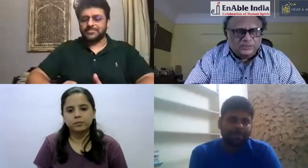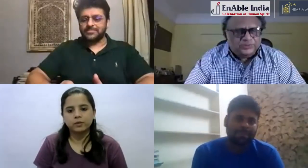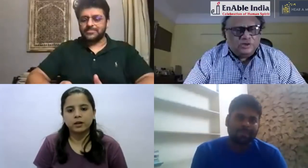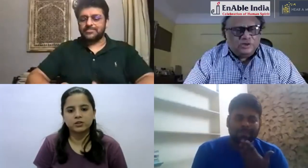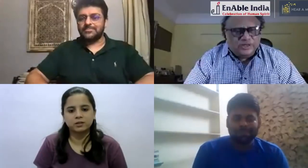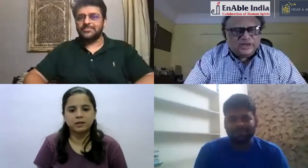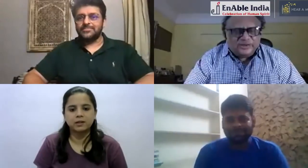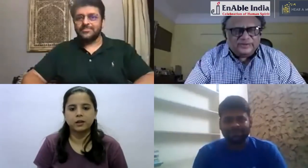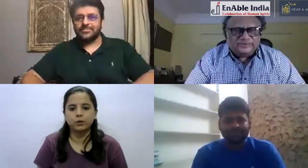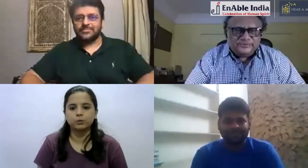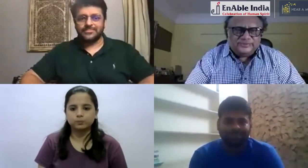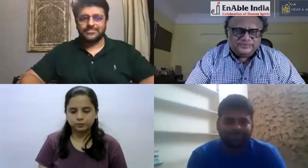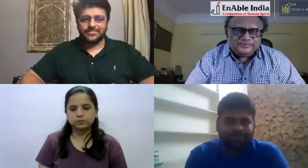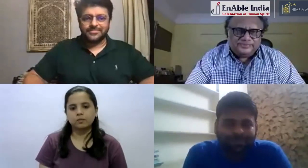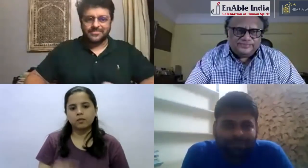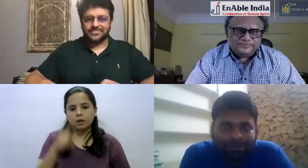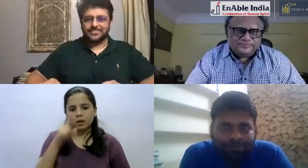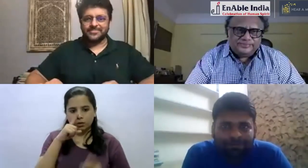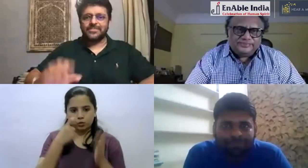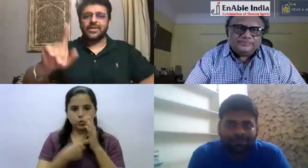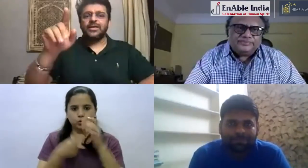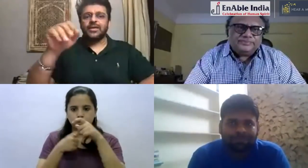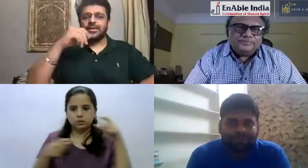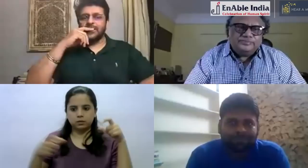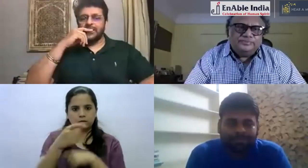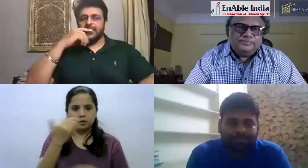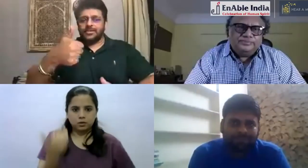Okay. Absolutely correct. Thank you.